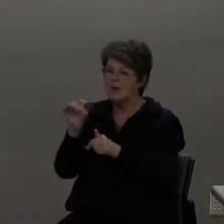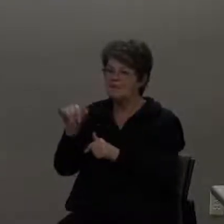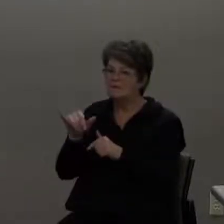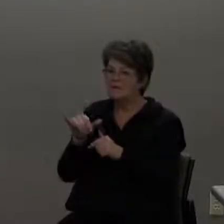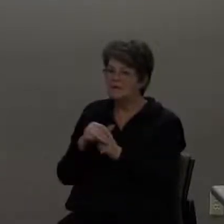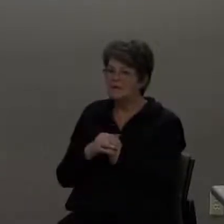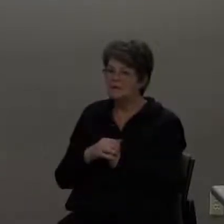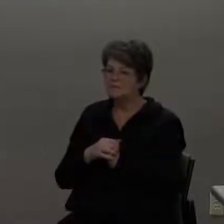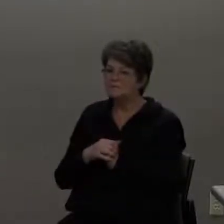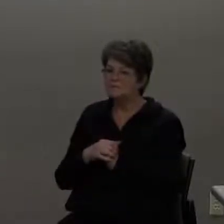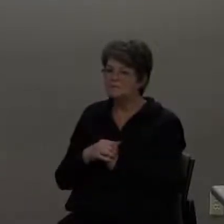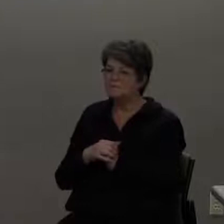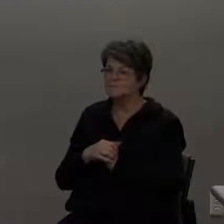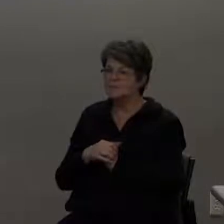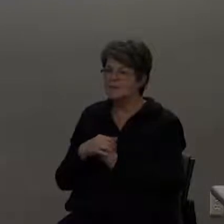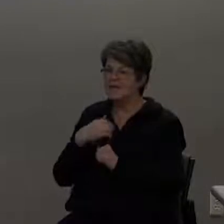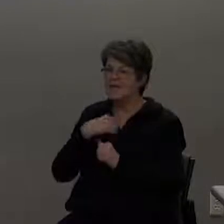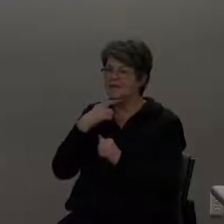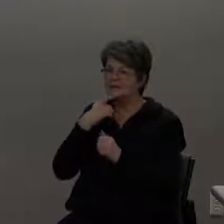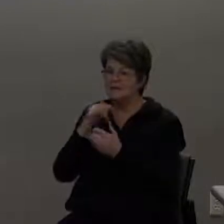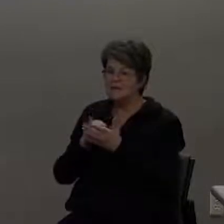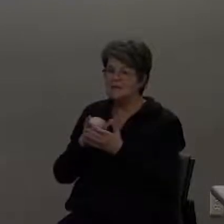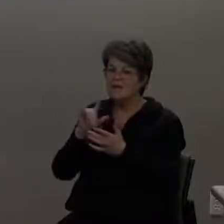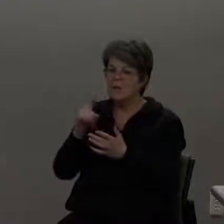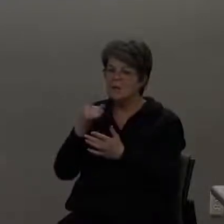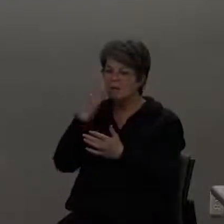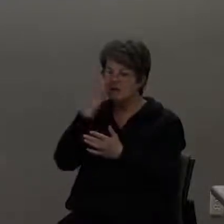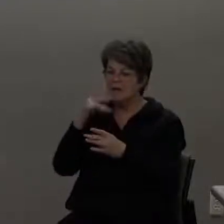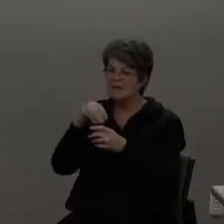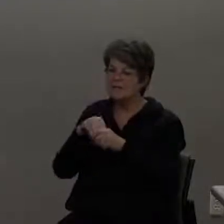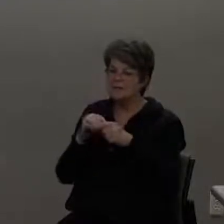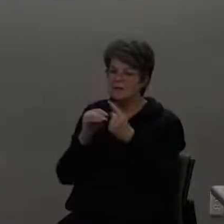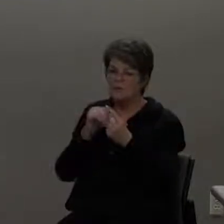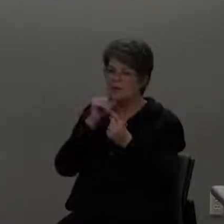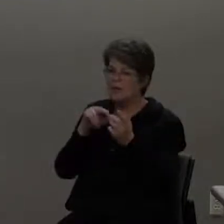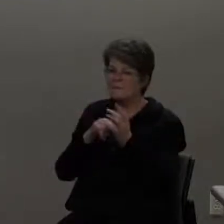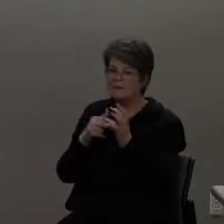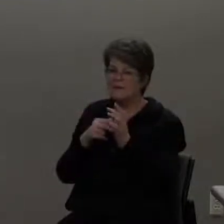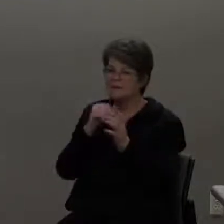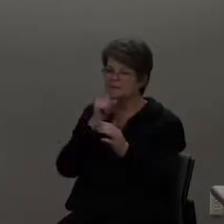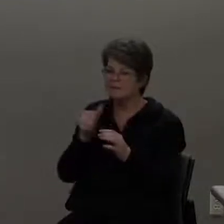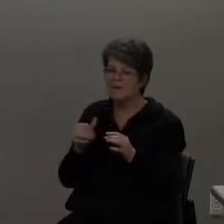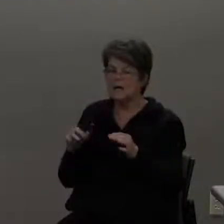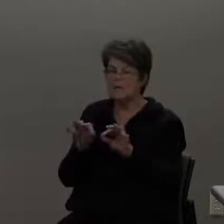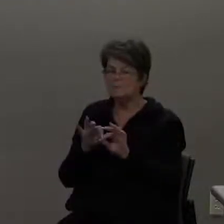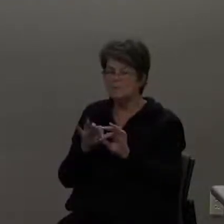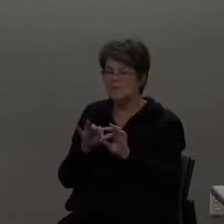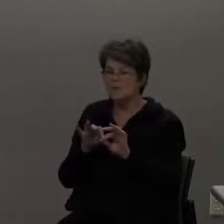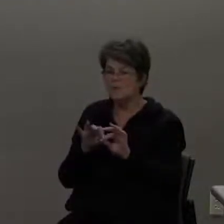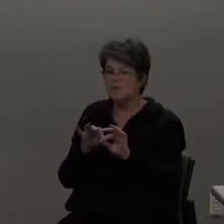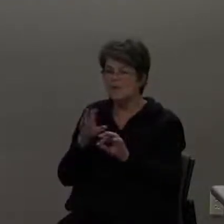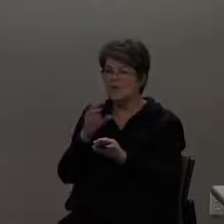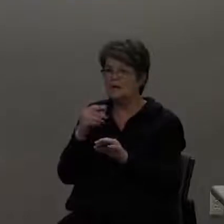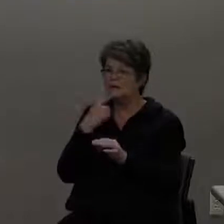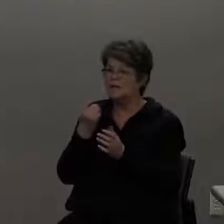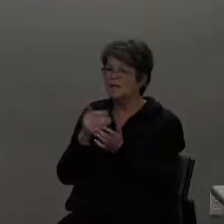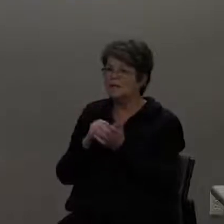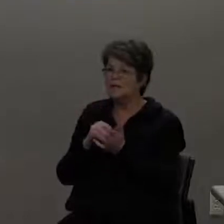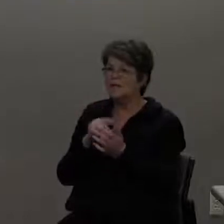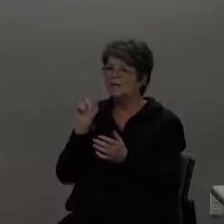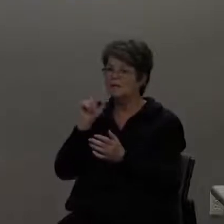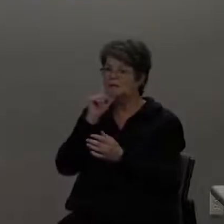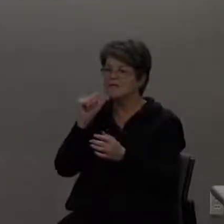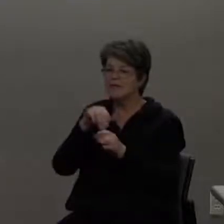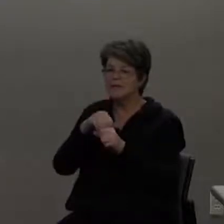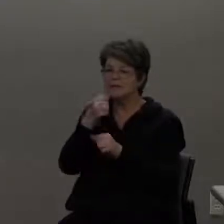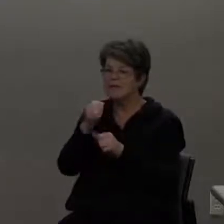But I say that to say, it's just because it's only in one of them doesn't mean it's not important. And also, to reiterate, this is not in any